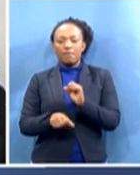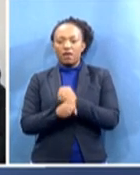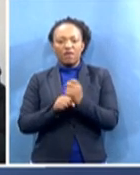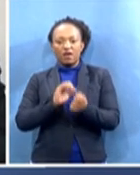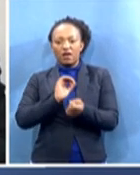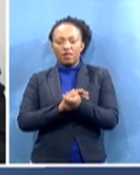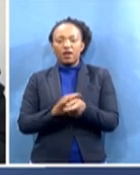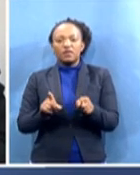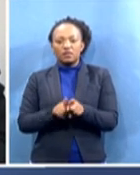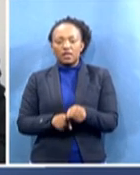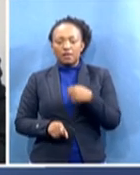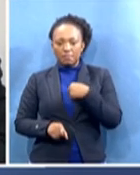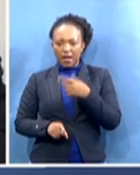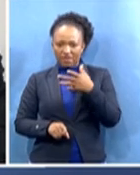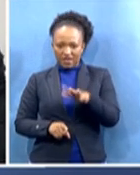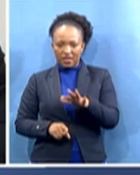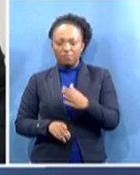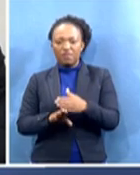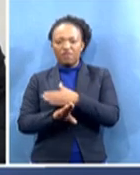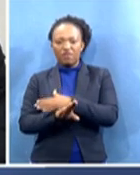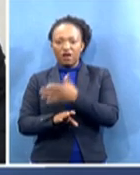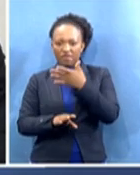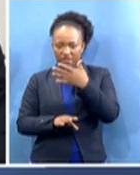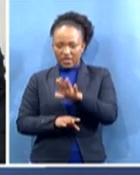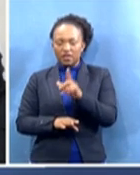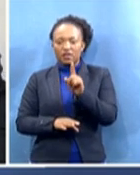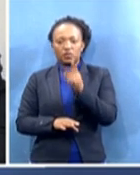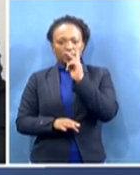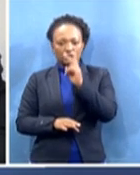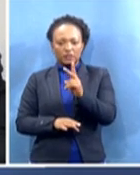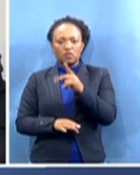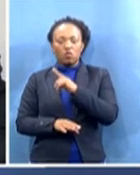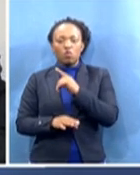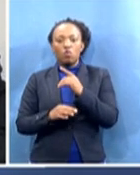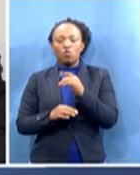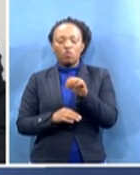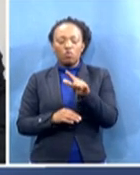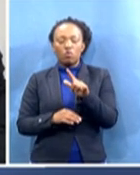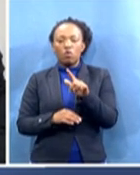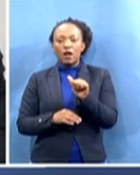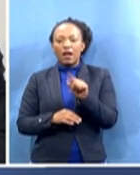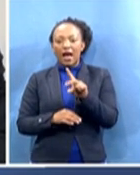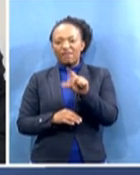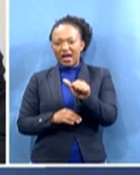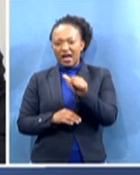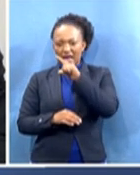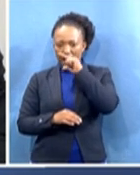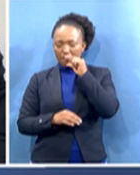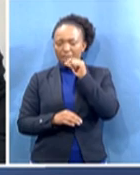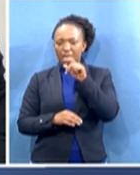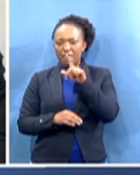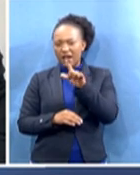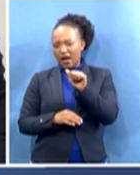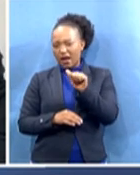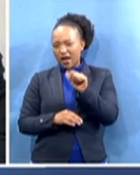have touched the residue of lava that was cold, of course, at that time. There are always little bits